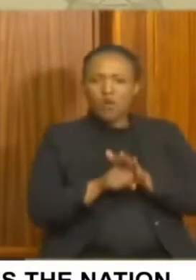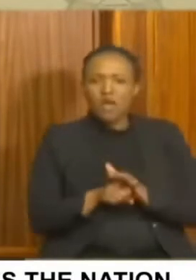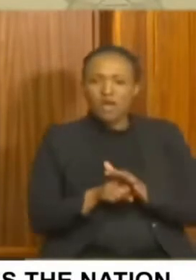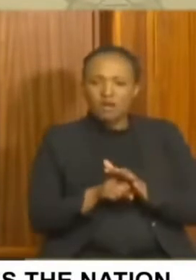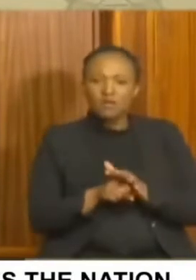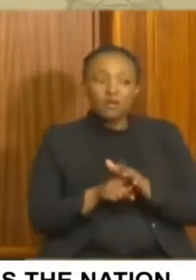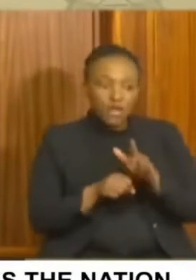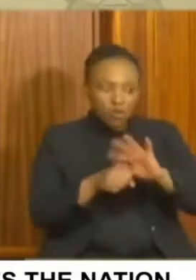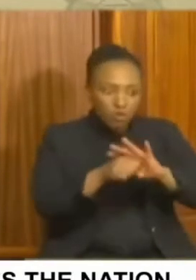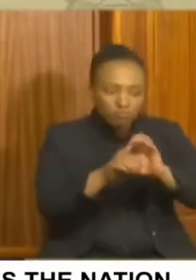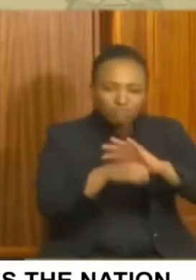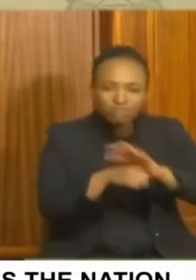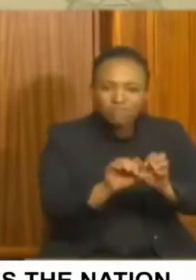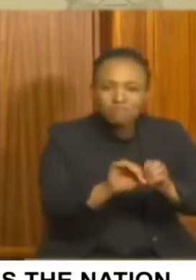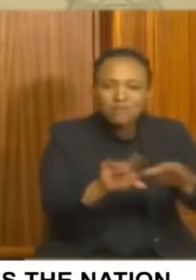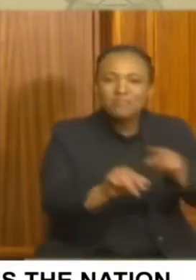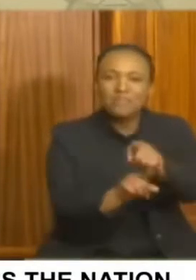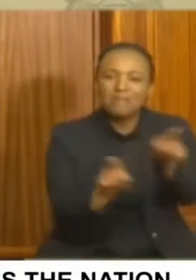kill granny.